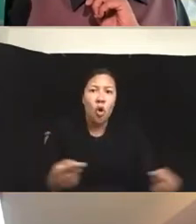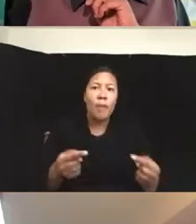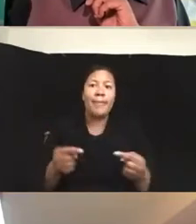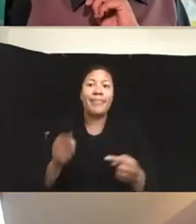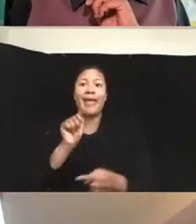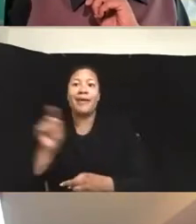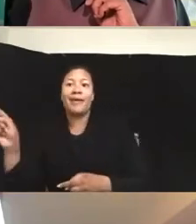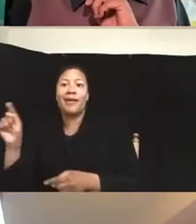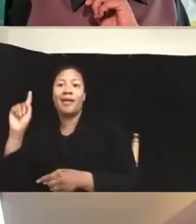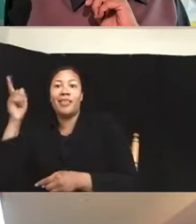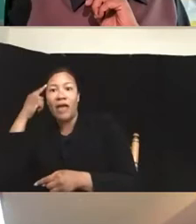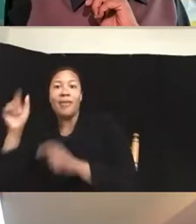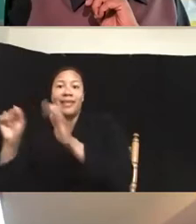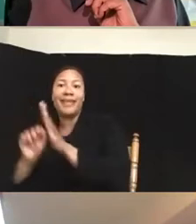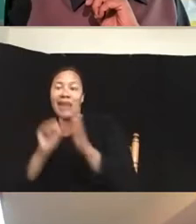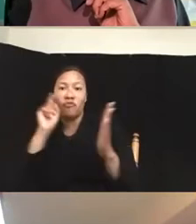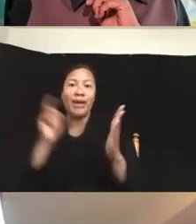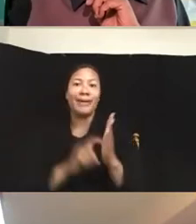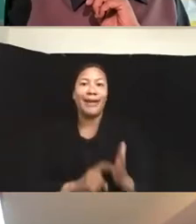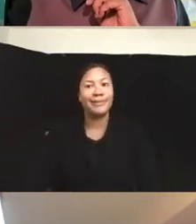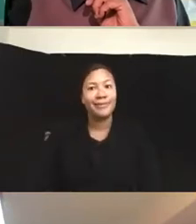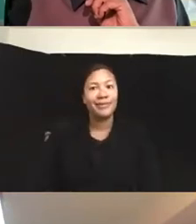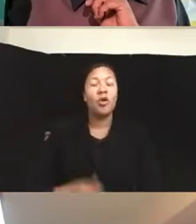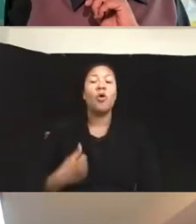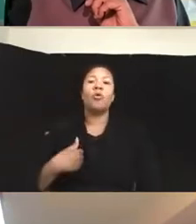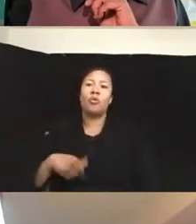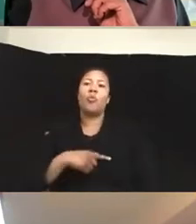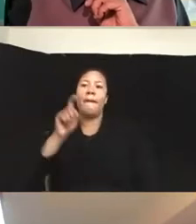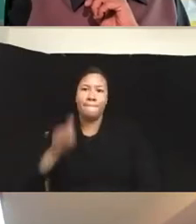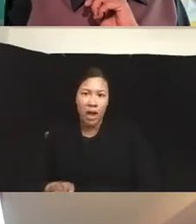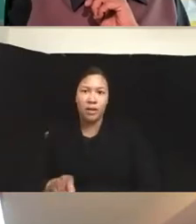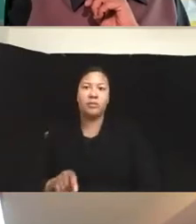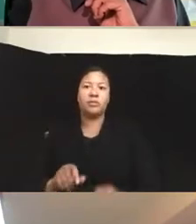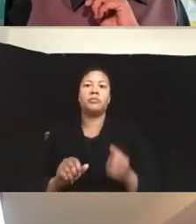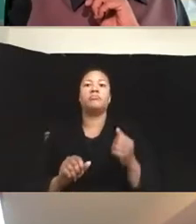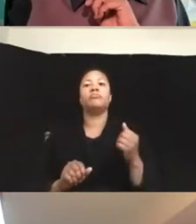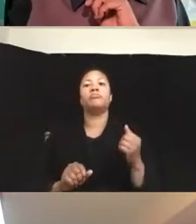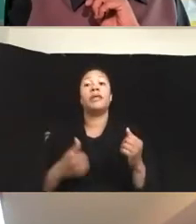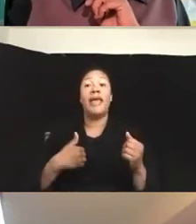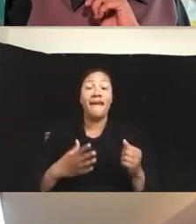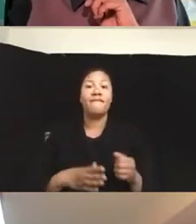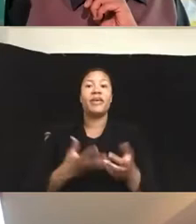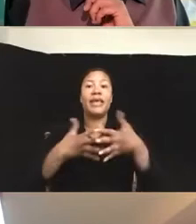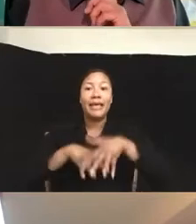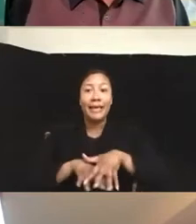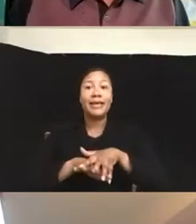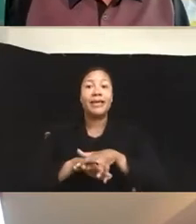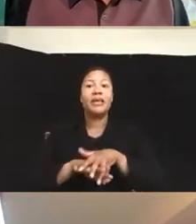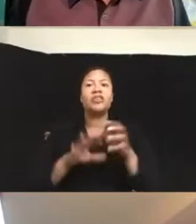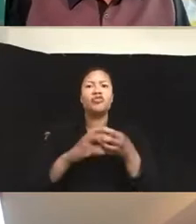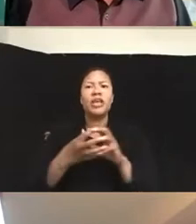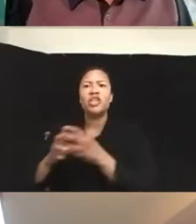way, I think that you must invoke an intersectional framework in a way that looks